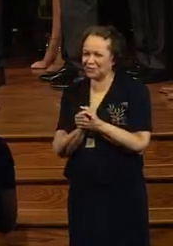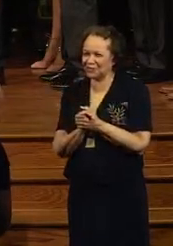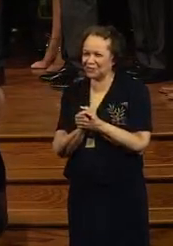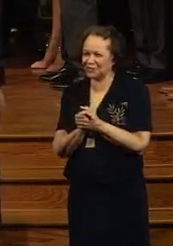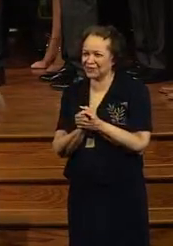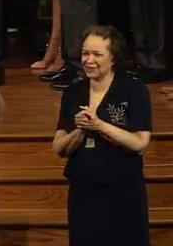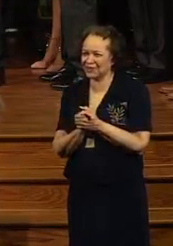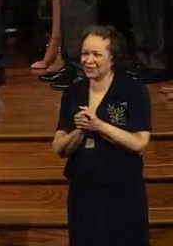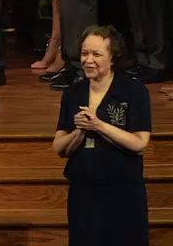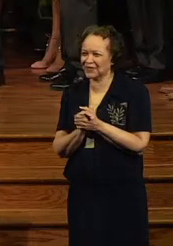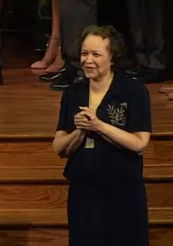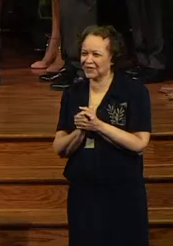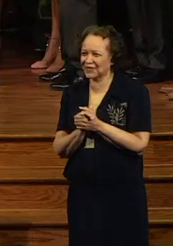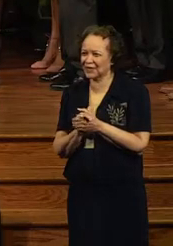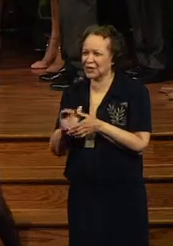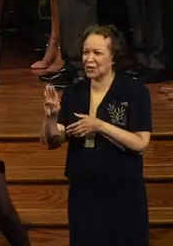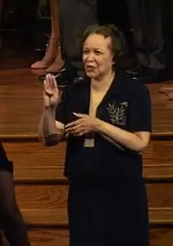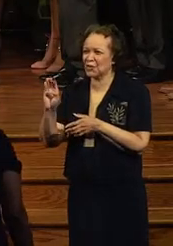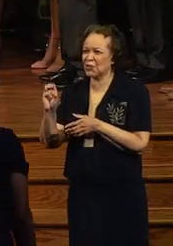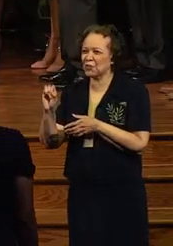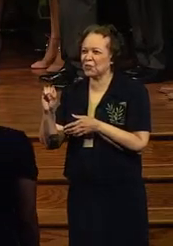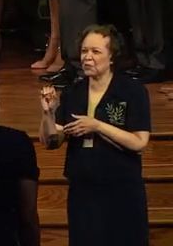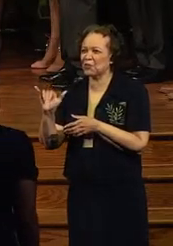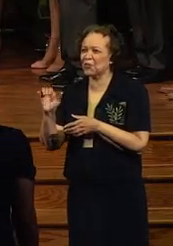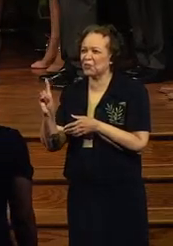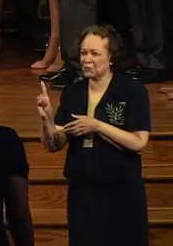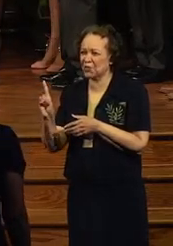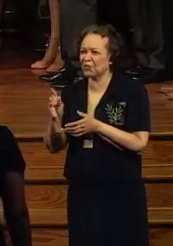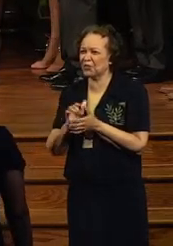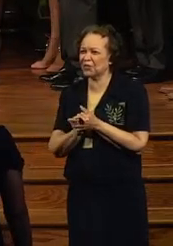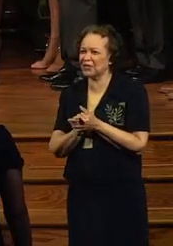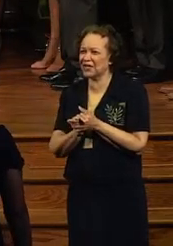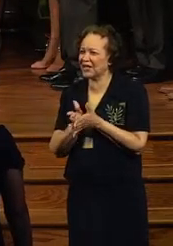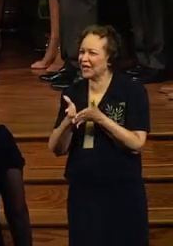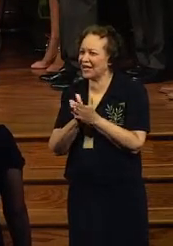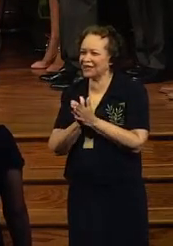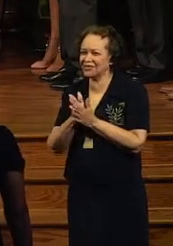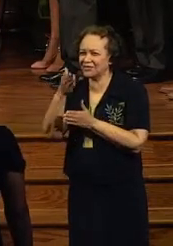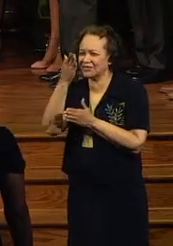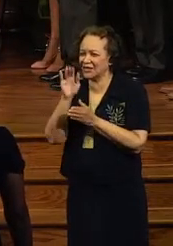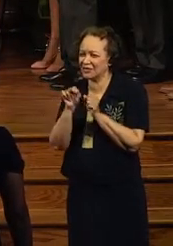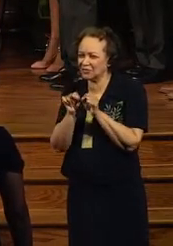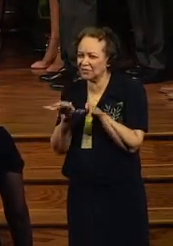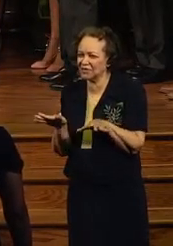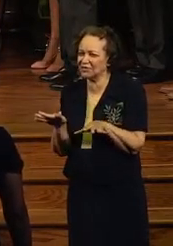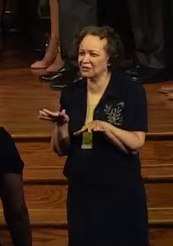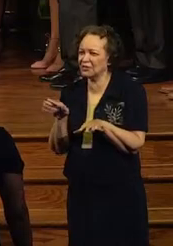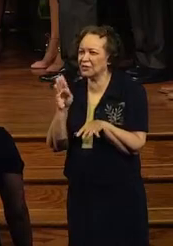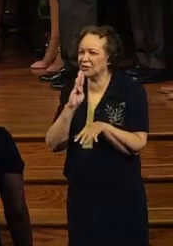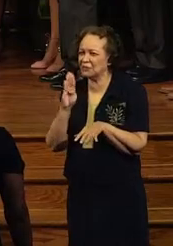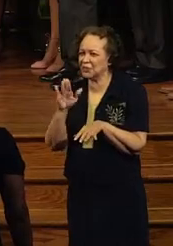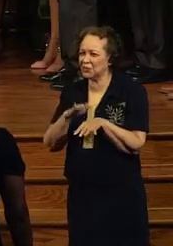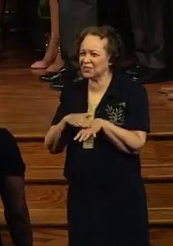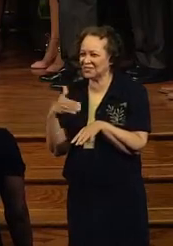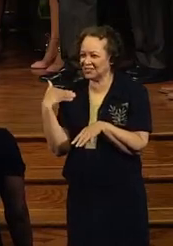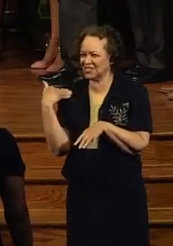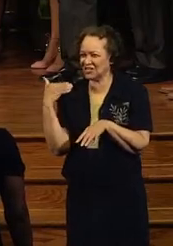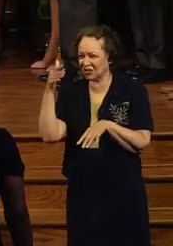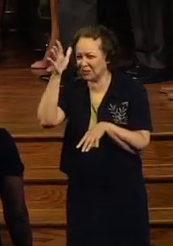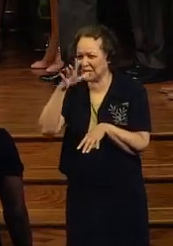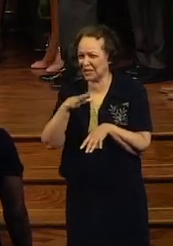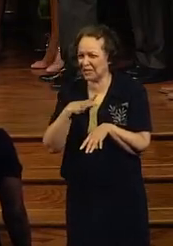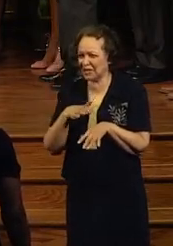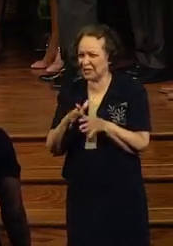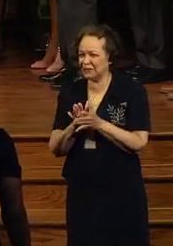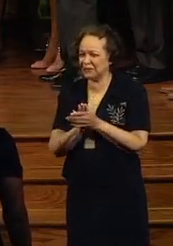Ella Boyd, lift us to the throne of God, and especially ask God's blessing to be upon this young man as he goes.